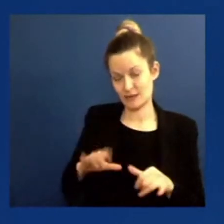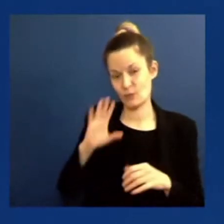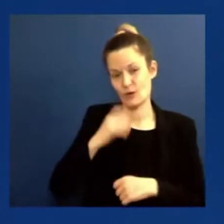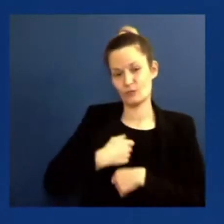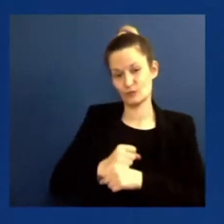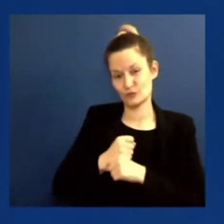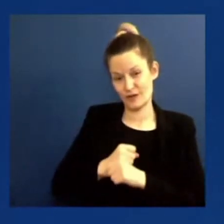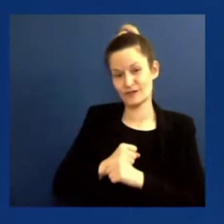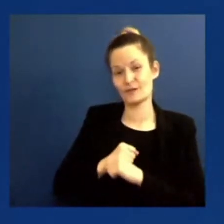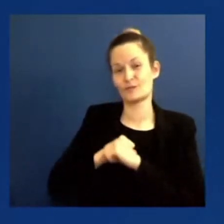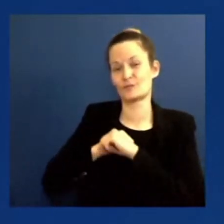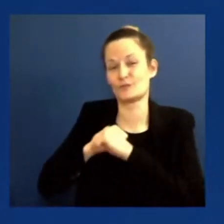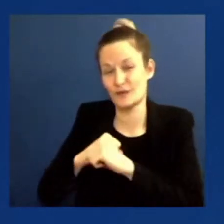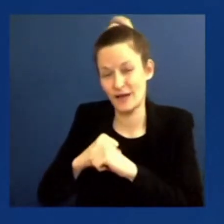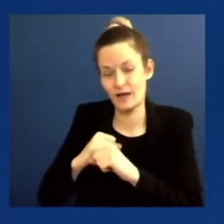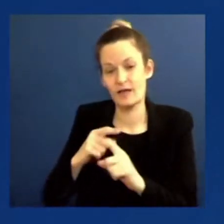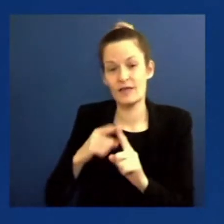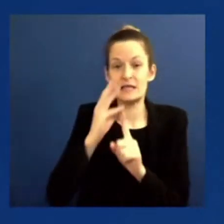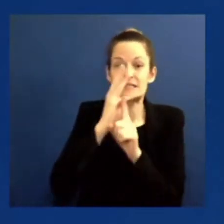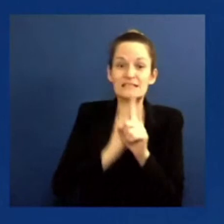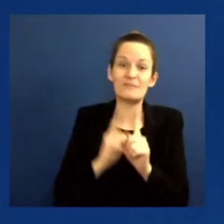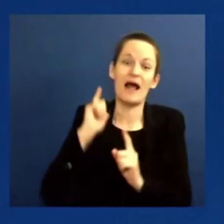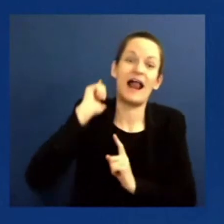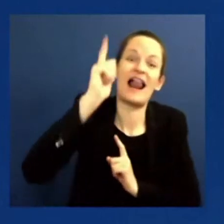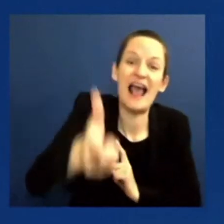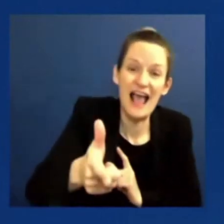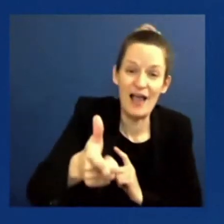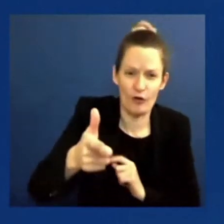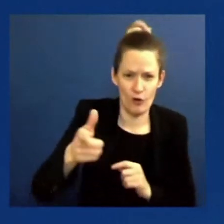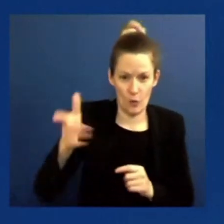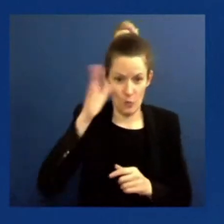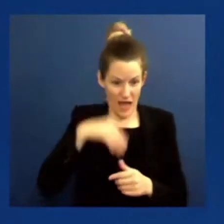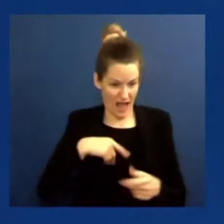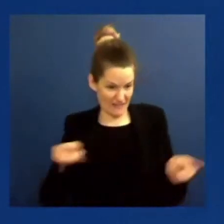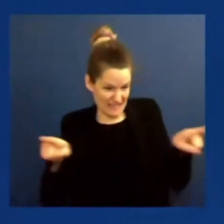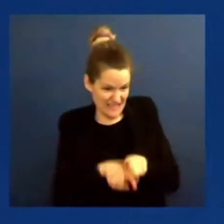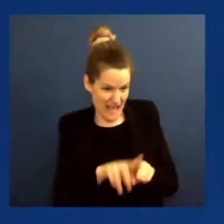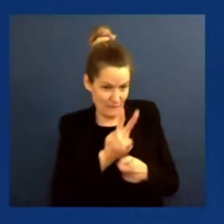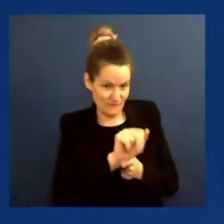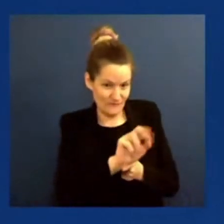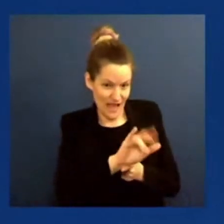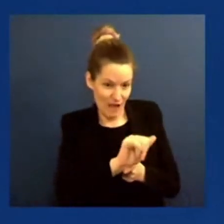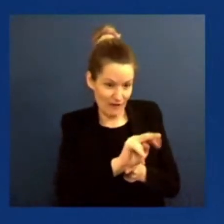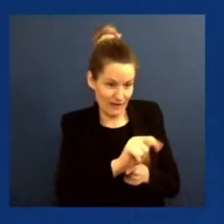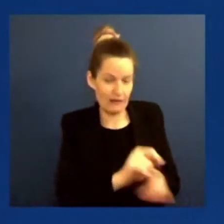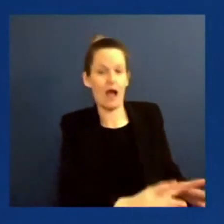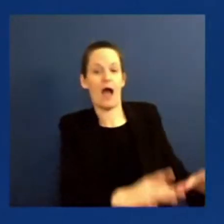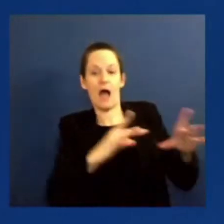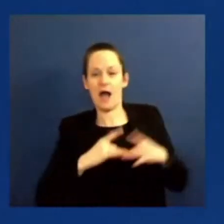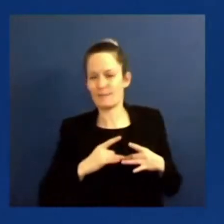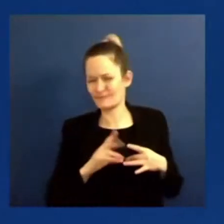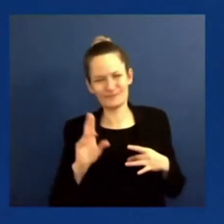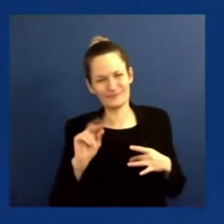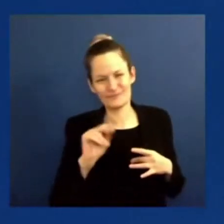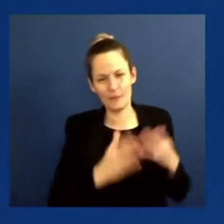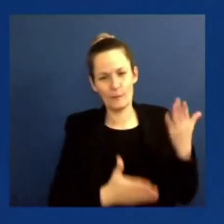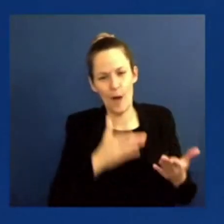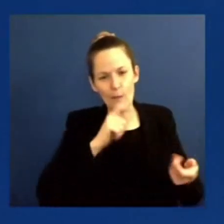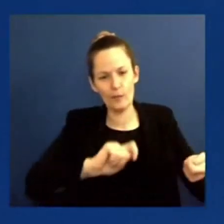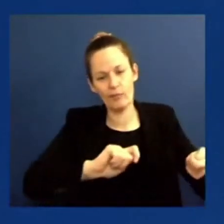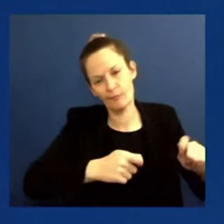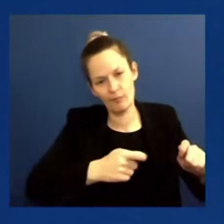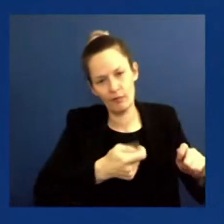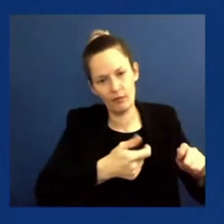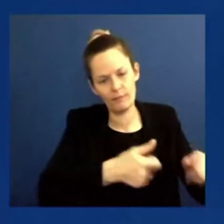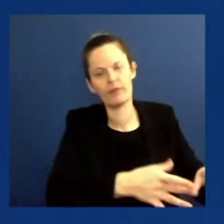seen reinfections, but those are mostly in people who've been infected with Alpha, who then wind up getting reinfected with Beta